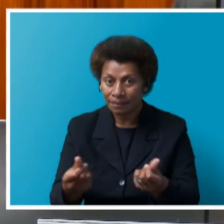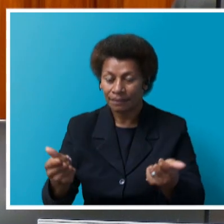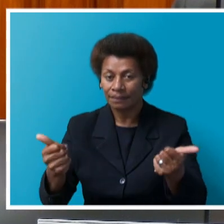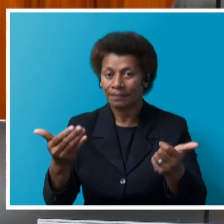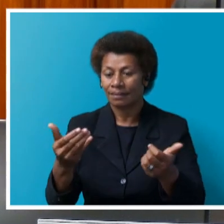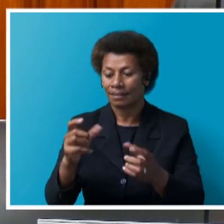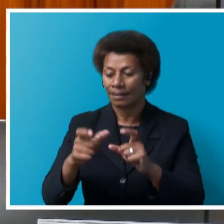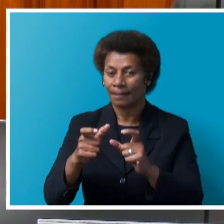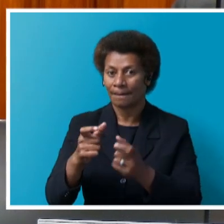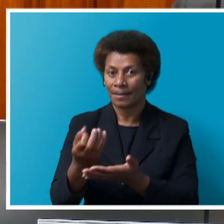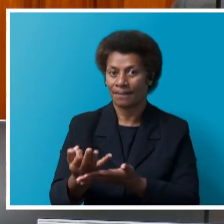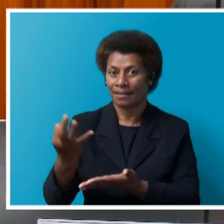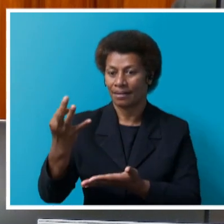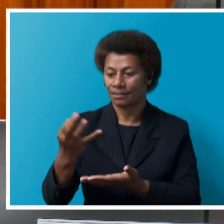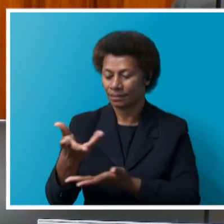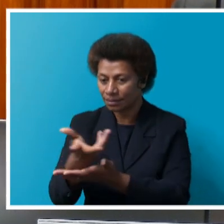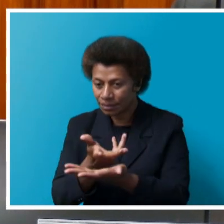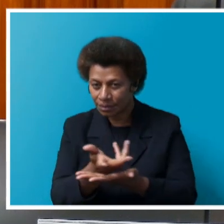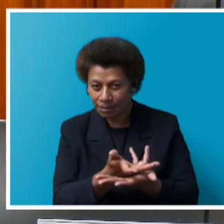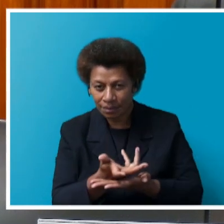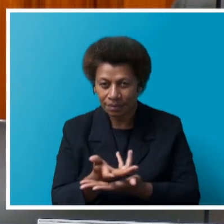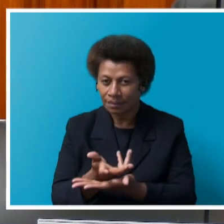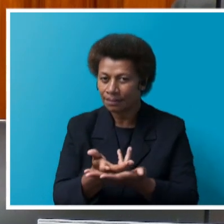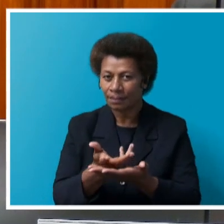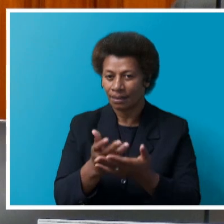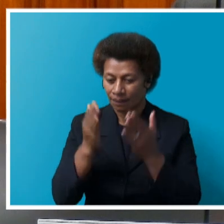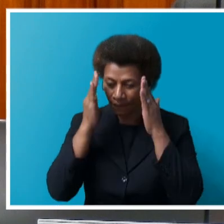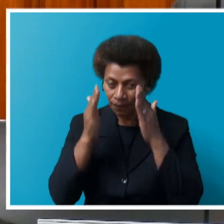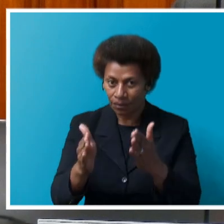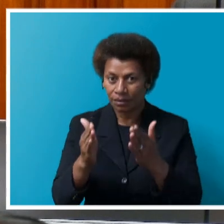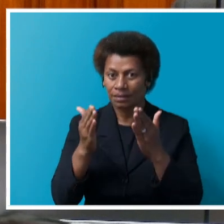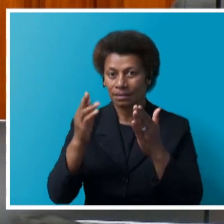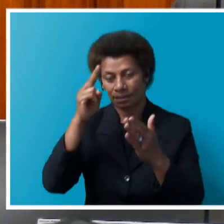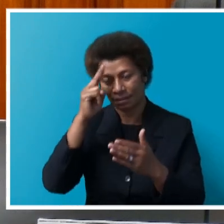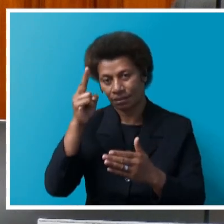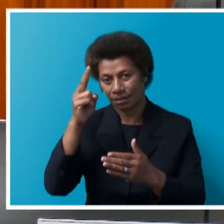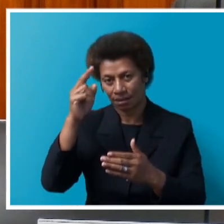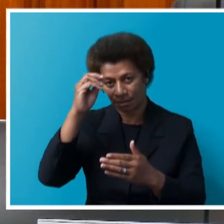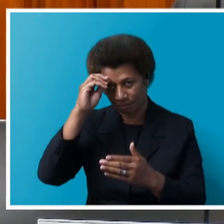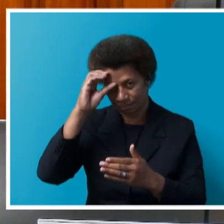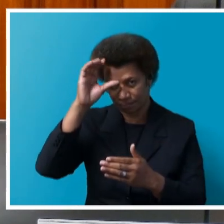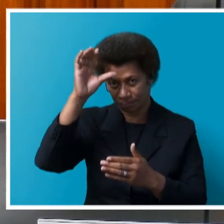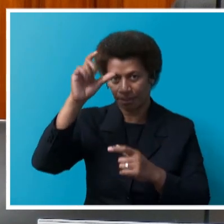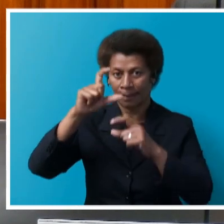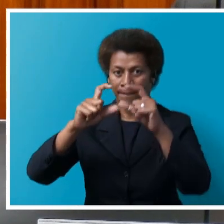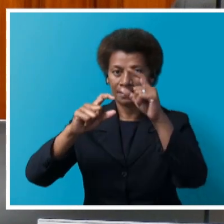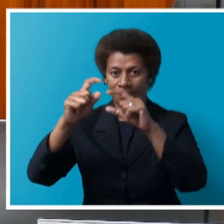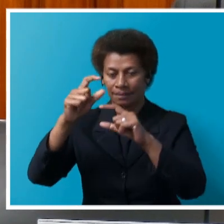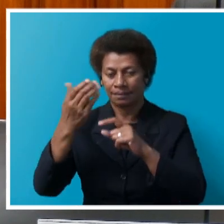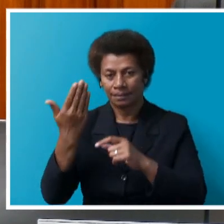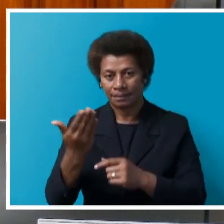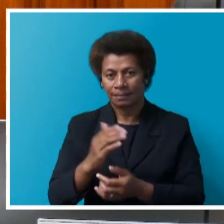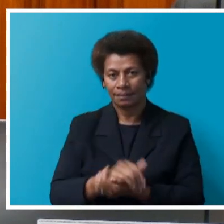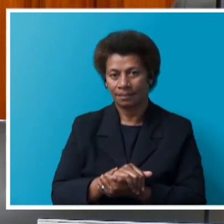finance across negotiations and parallelly focus on strengthening national capacities. On matters related to